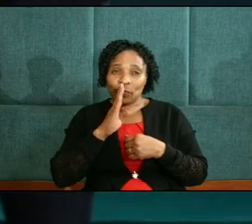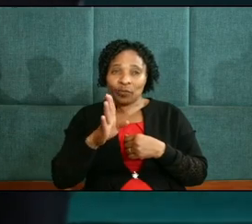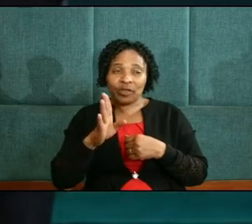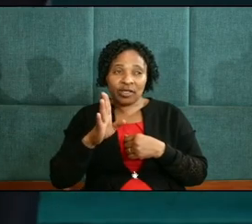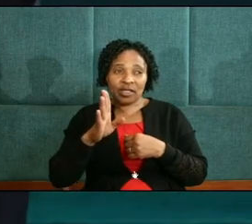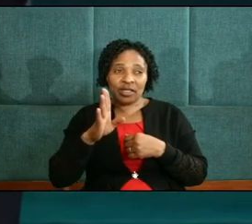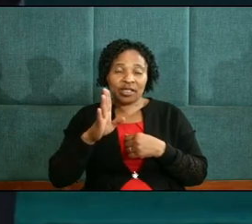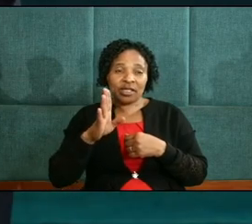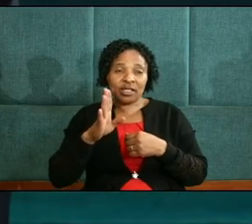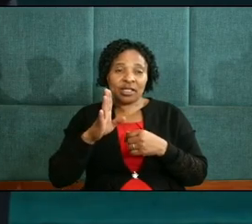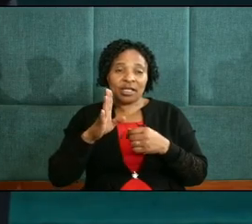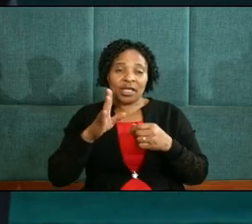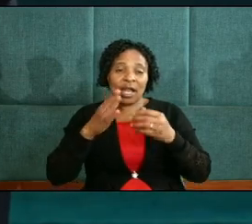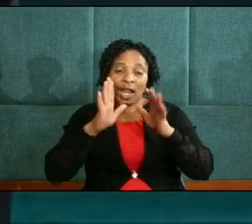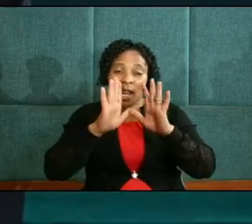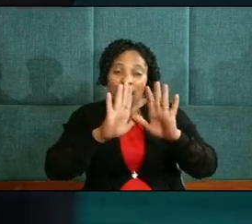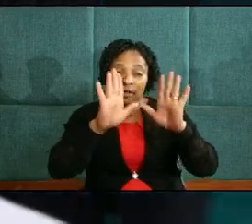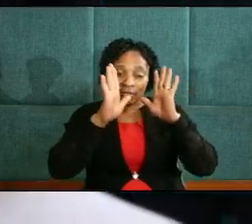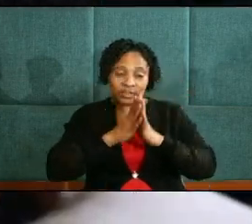at the pearly gates.